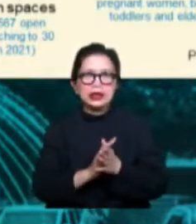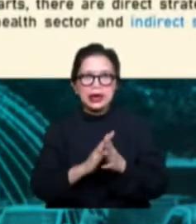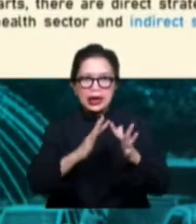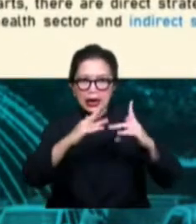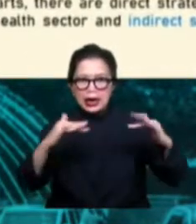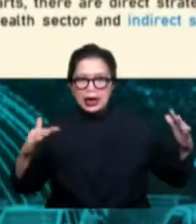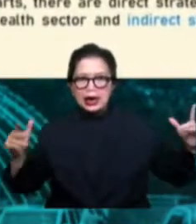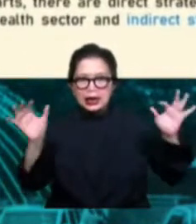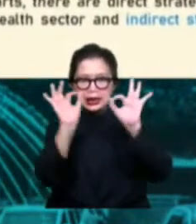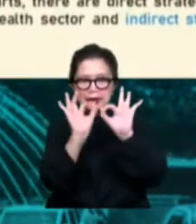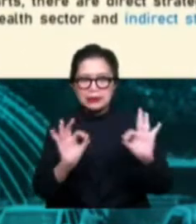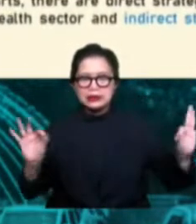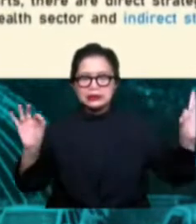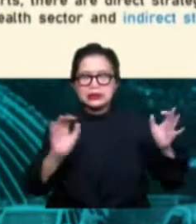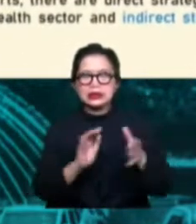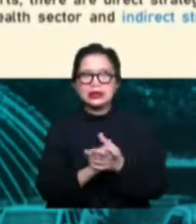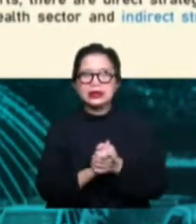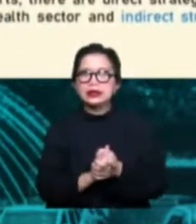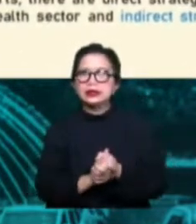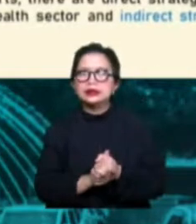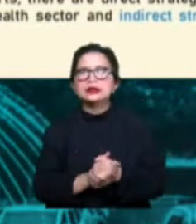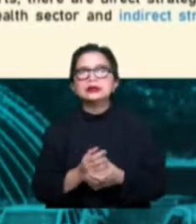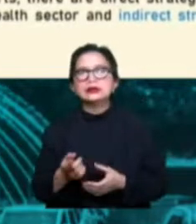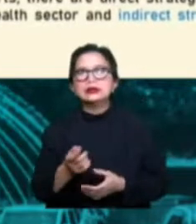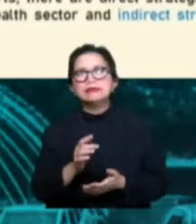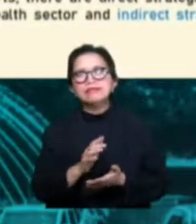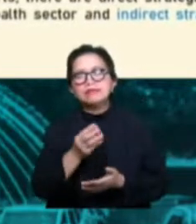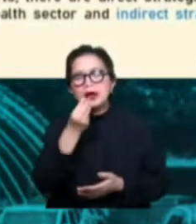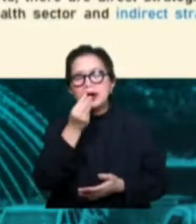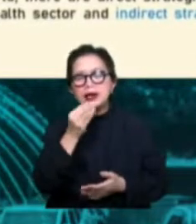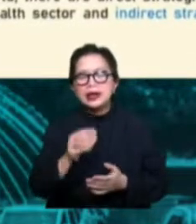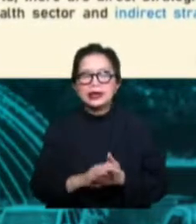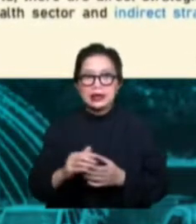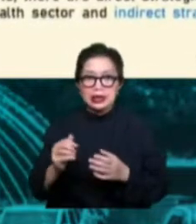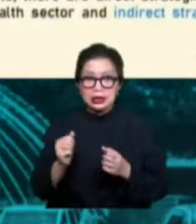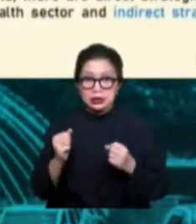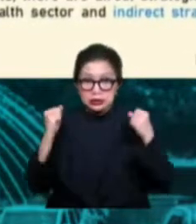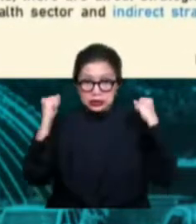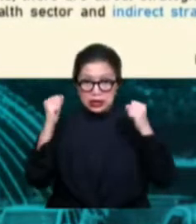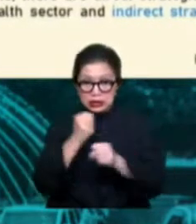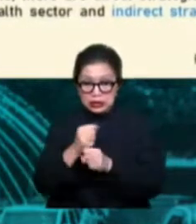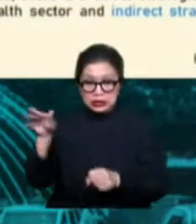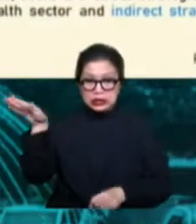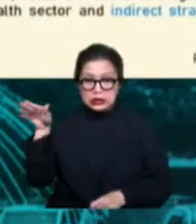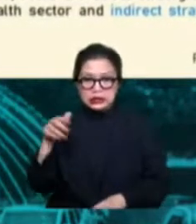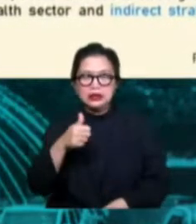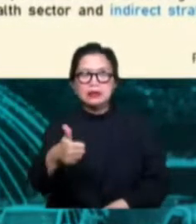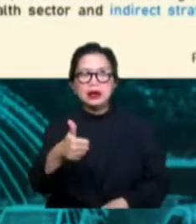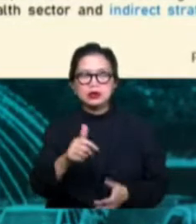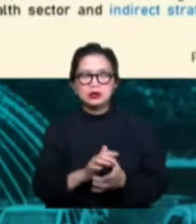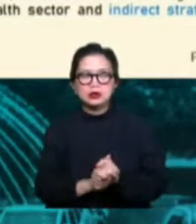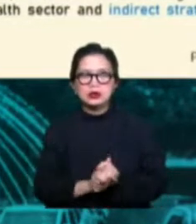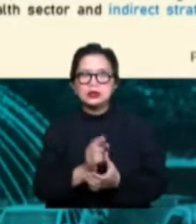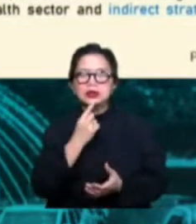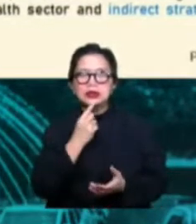nutritious food, infrastructures for physical activity, mental